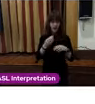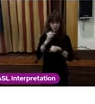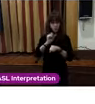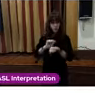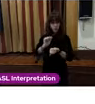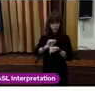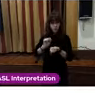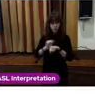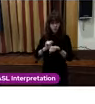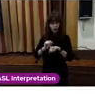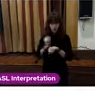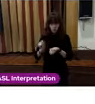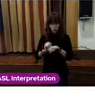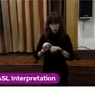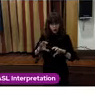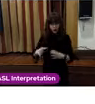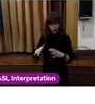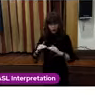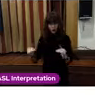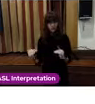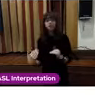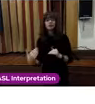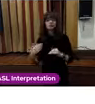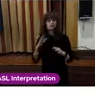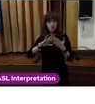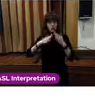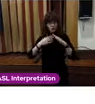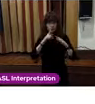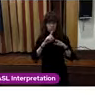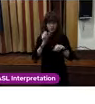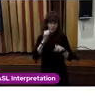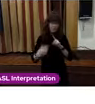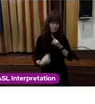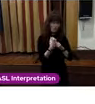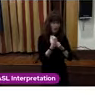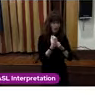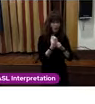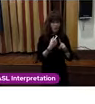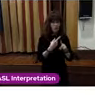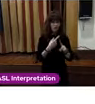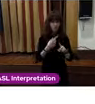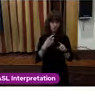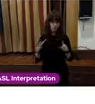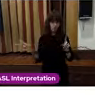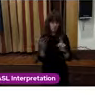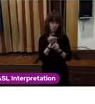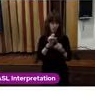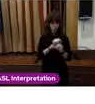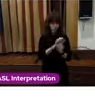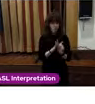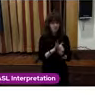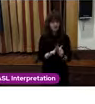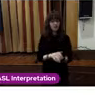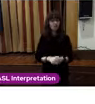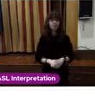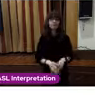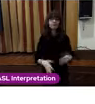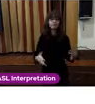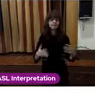communities for this. And so they said, the thing is that when you lose one person in your family, if you have an